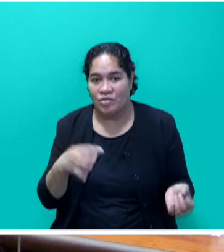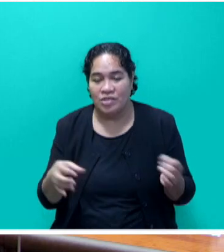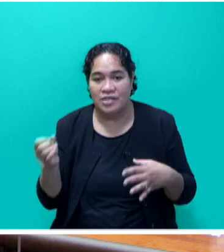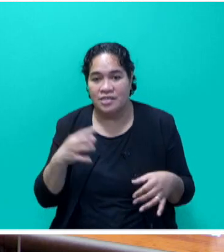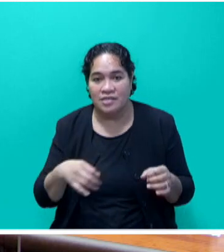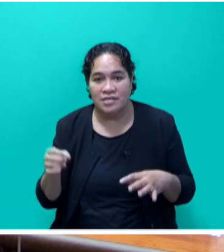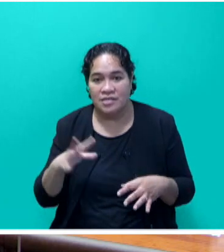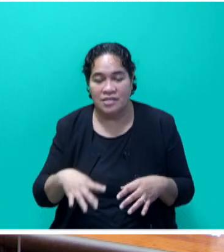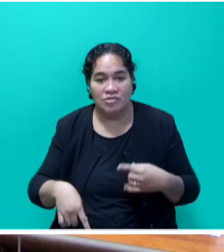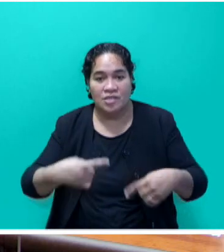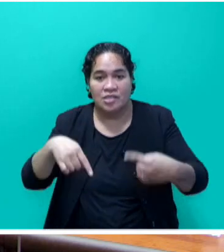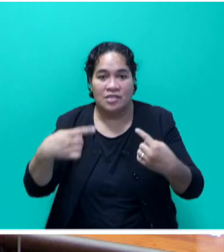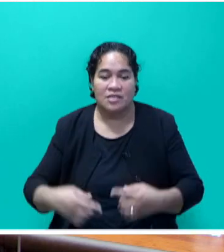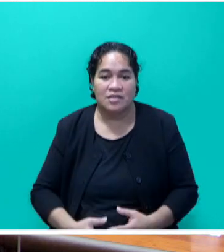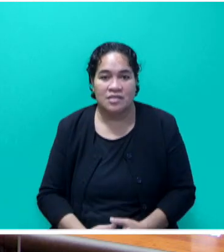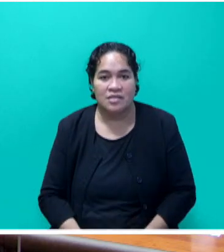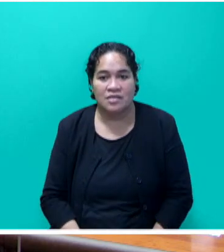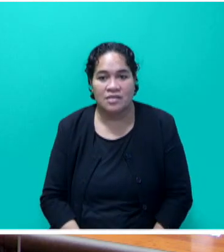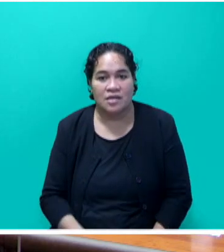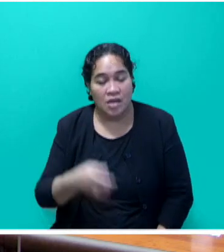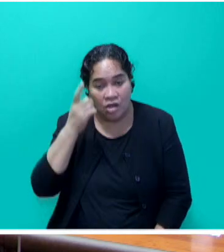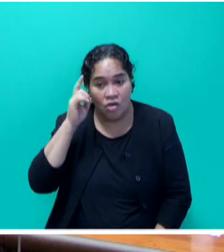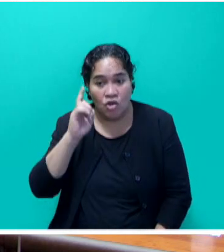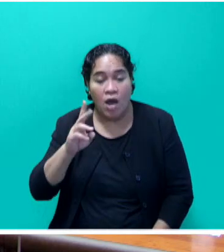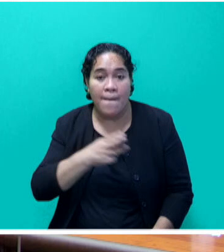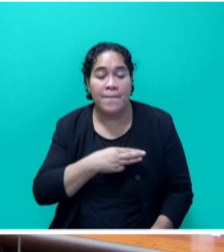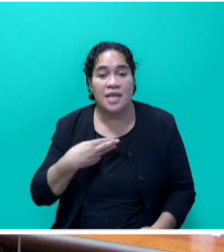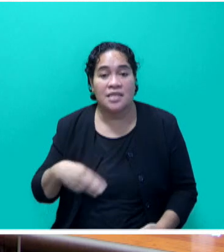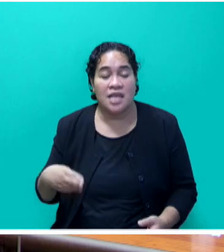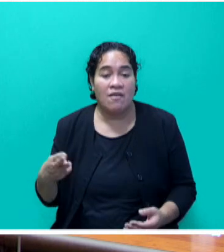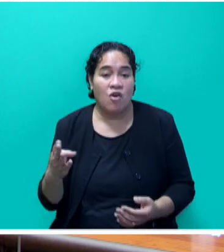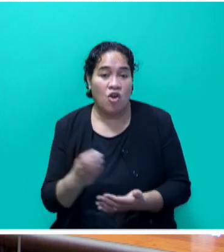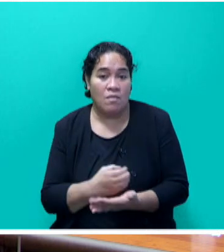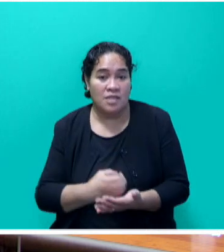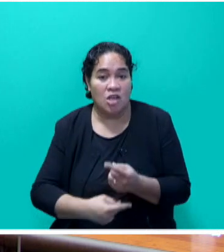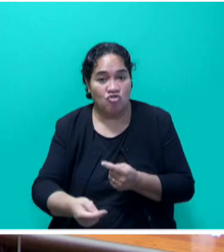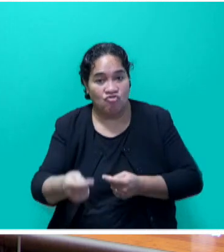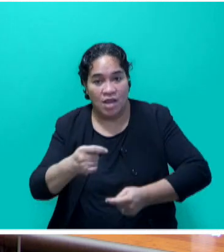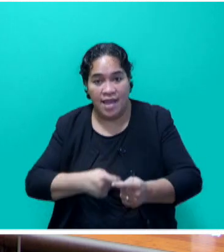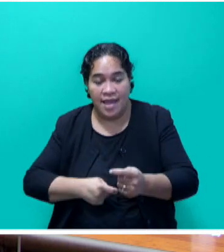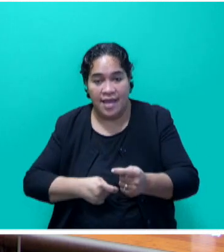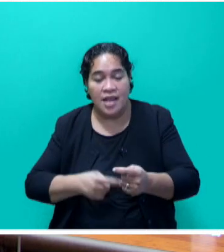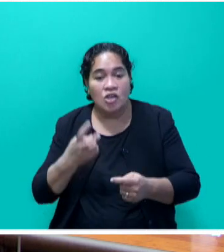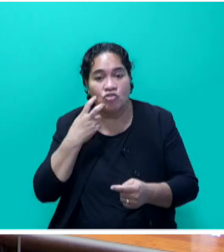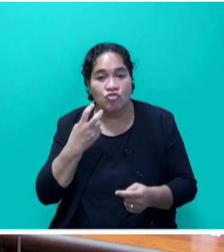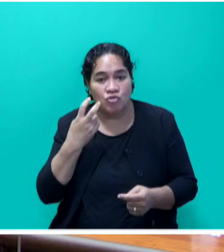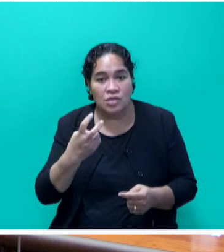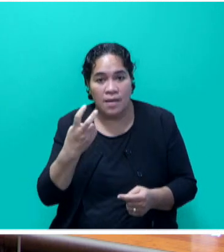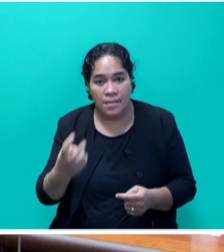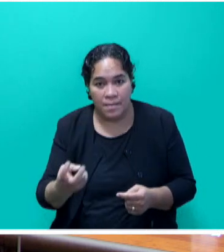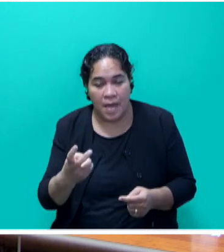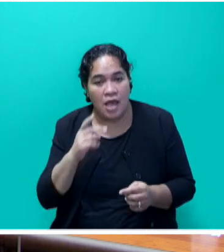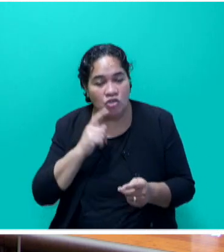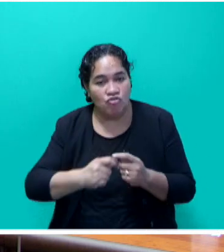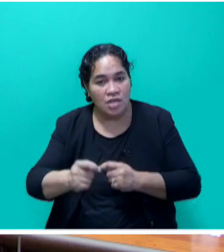I now call on the Minister for Commerce, Trade, Tourism and Transport, the Honourable